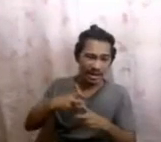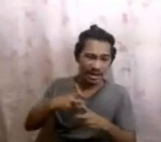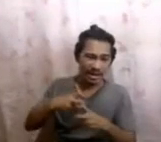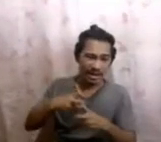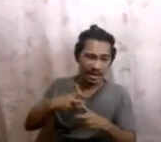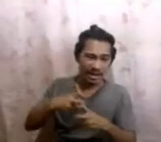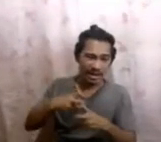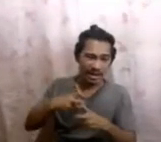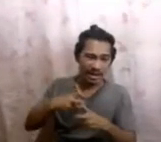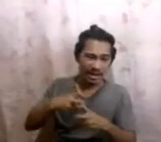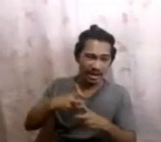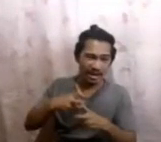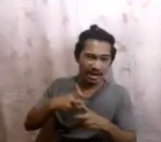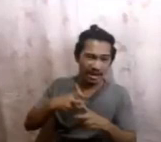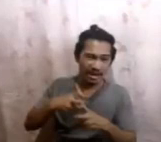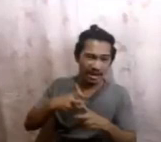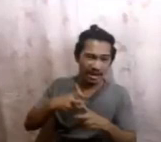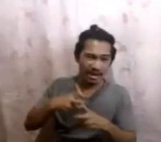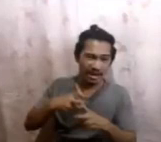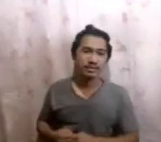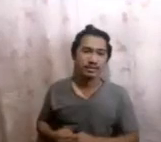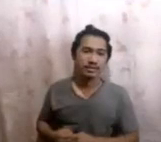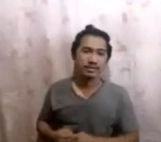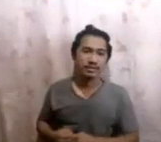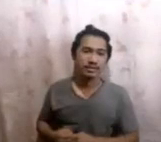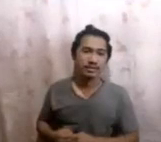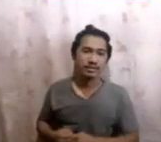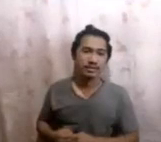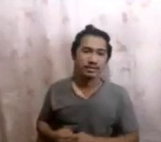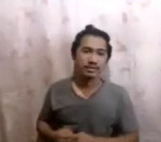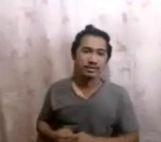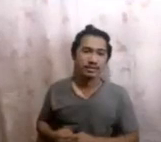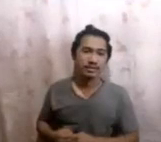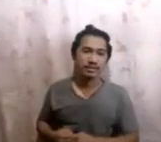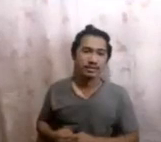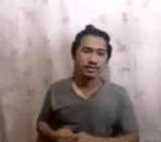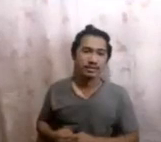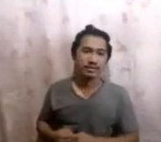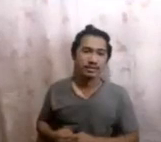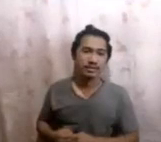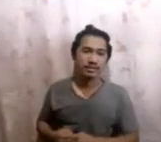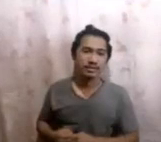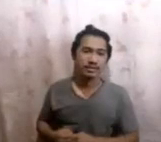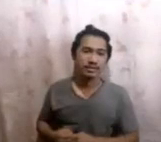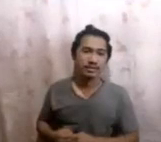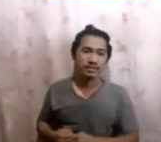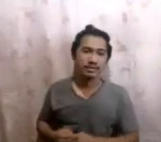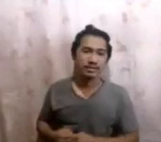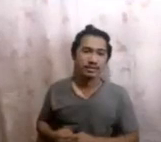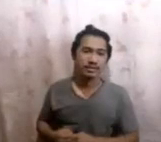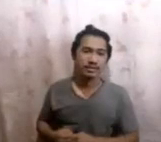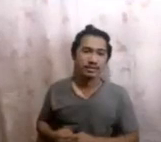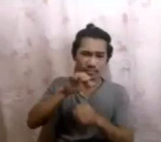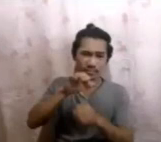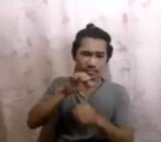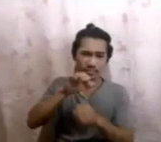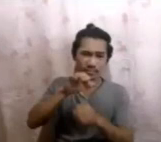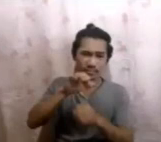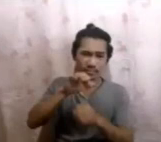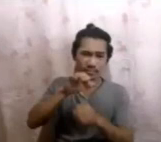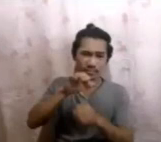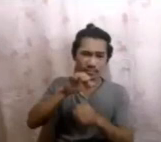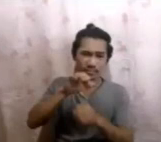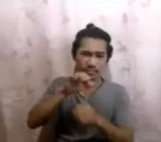tension-filled, and frustrating endeavor. But it is and can also